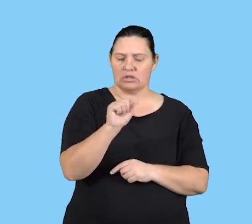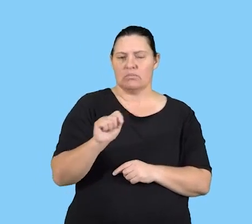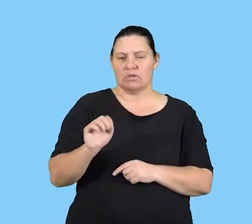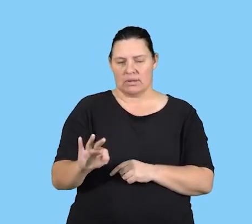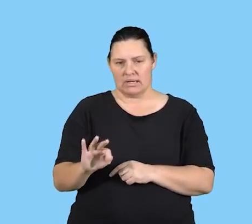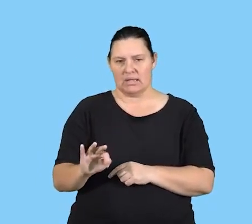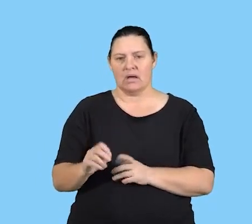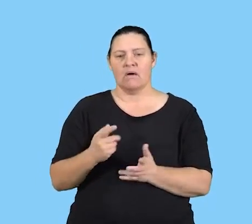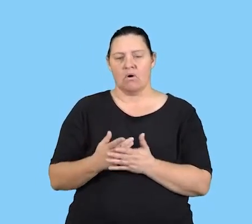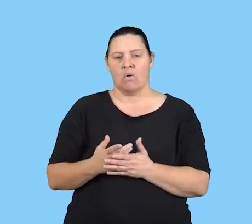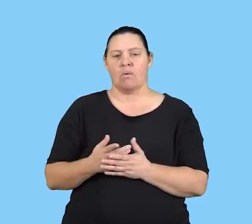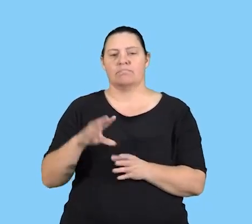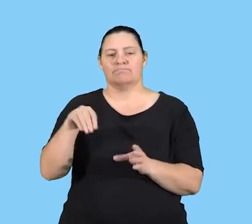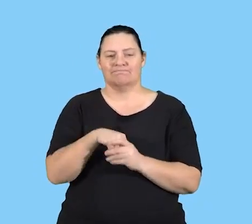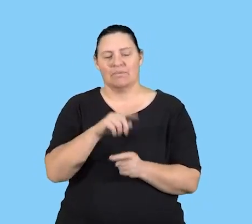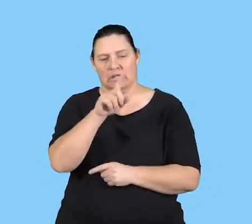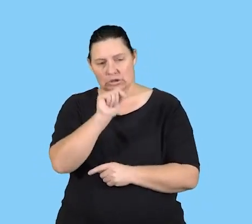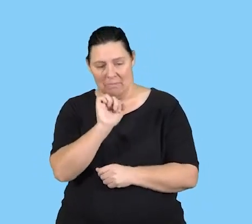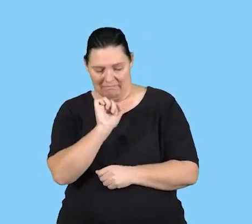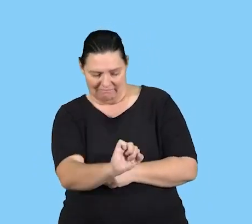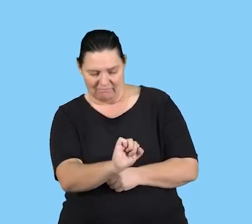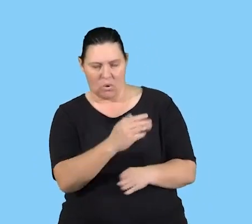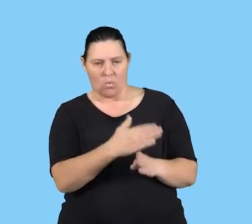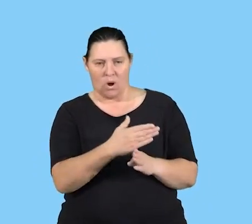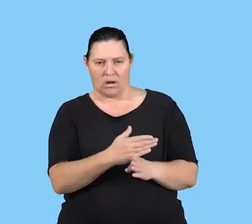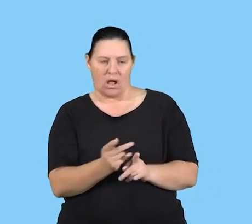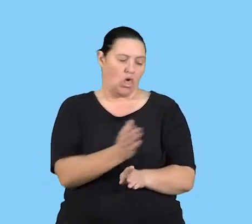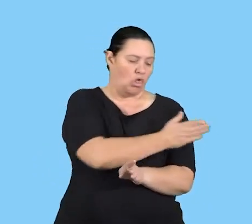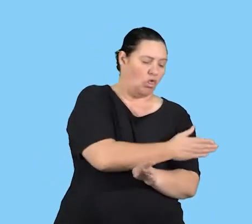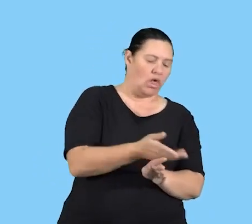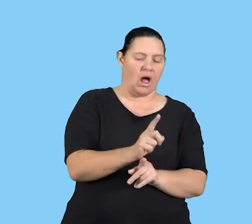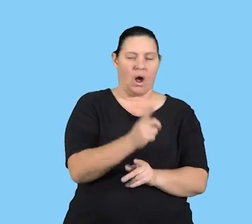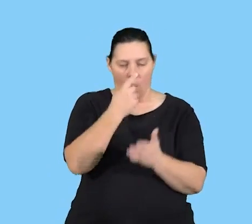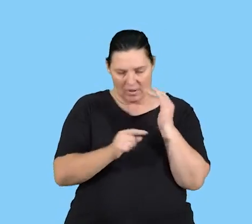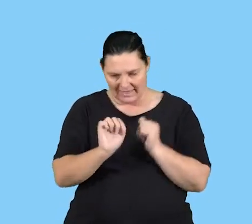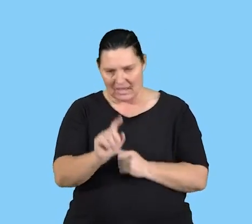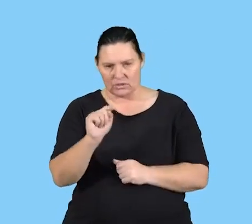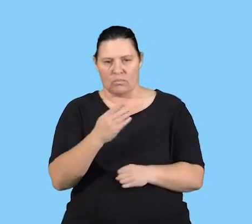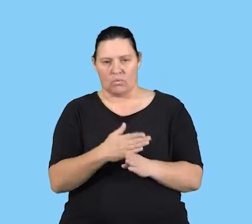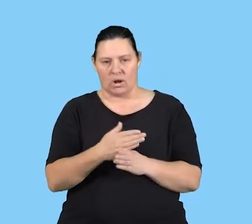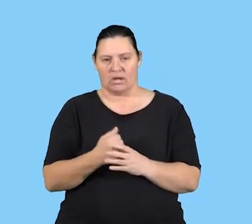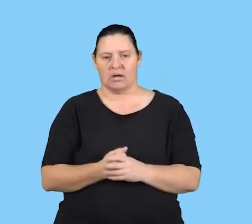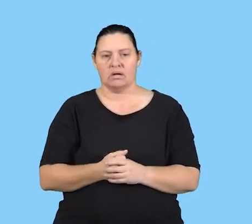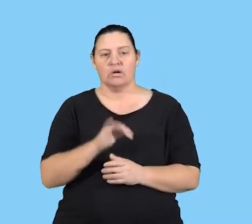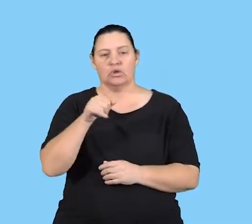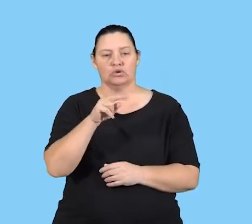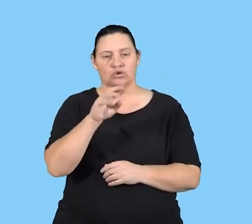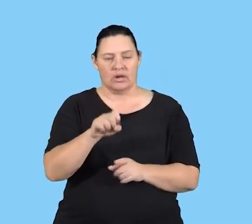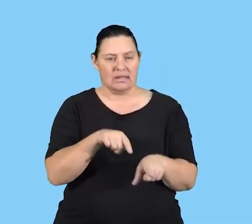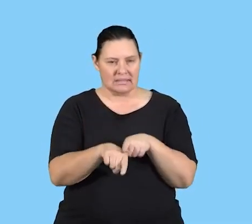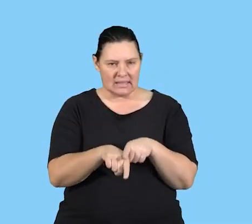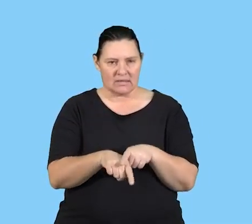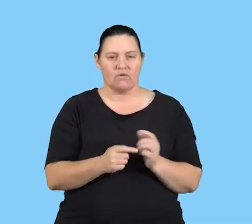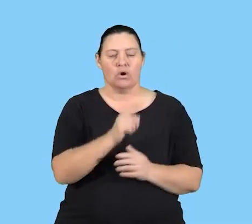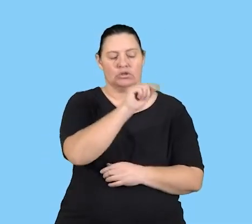3 only comprises of that term's work. And then when it comes to term 2, the June test will cover the work